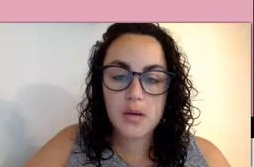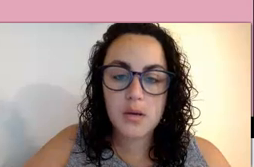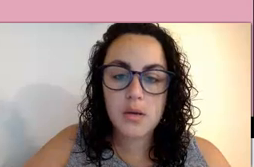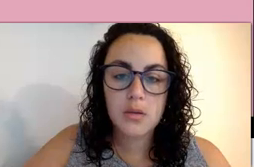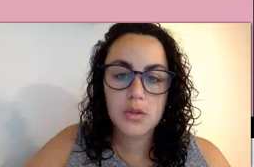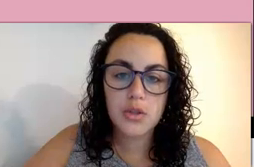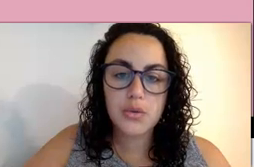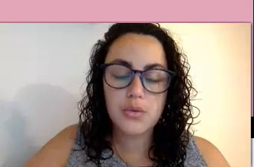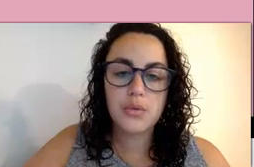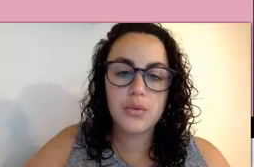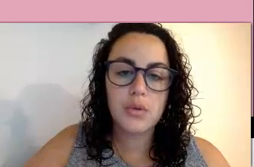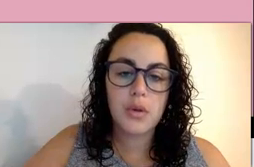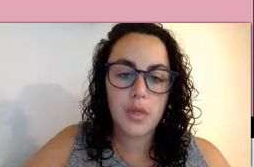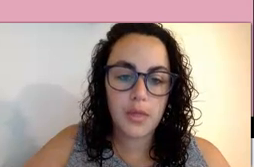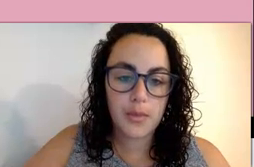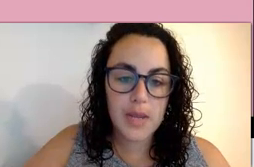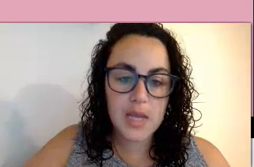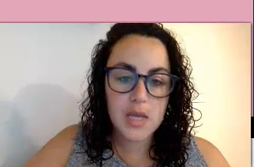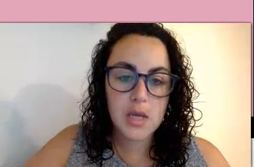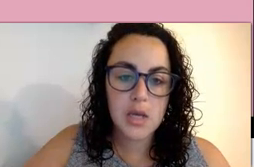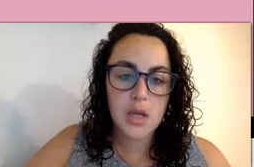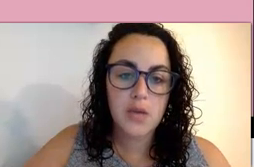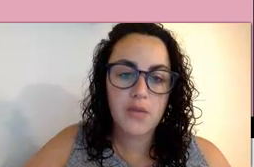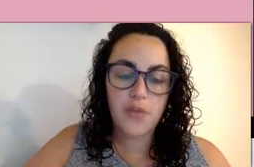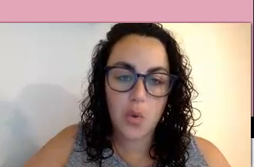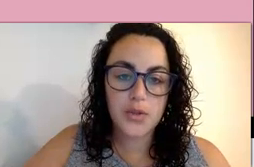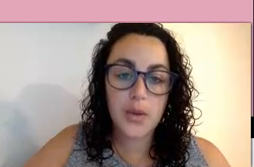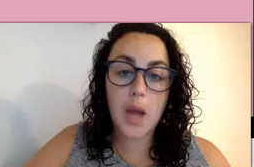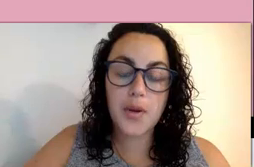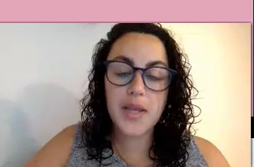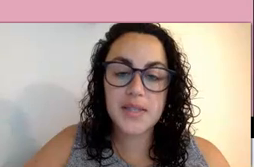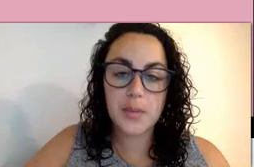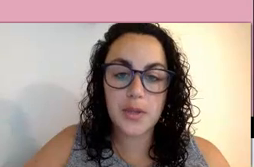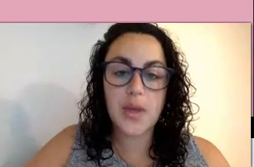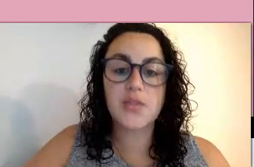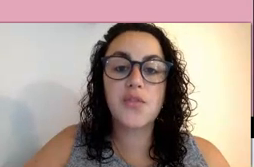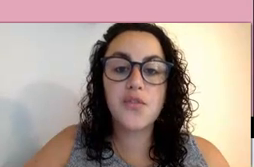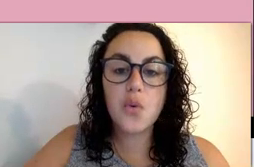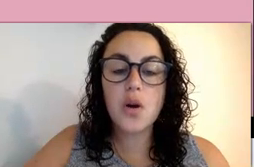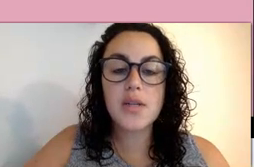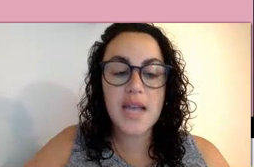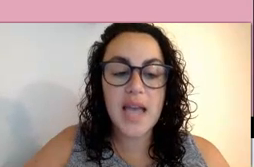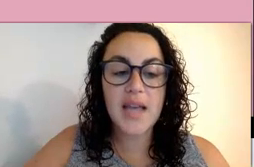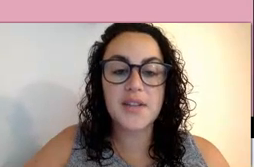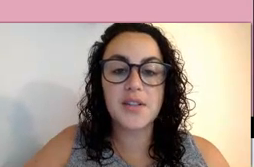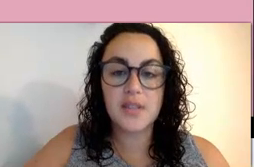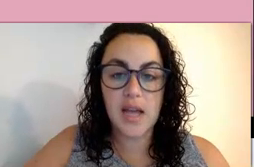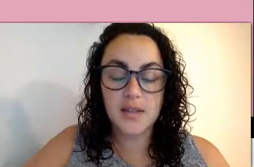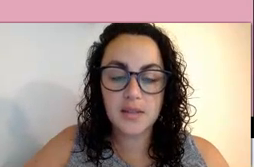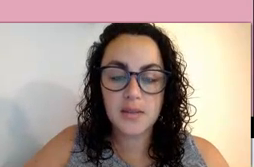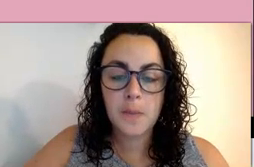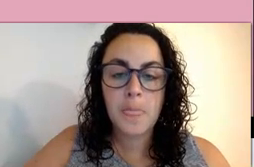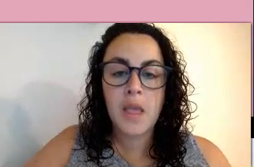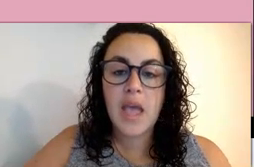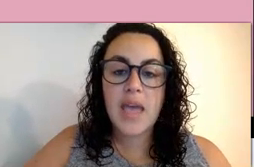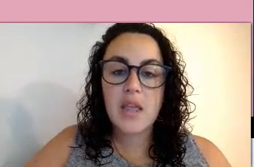1, 2, 3, 4. So an uppercase W has 4 diagonal